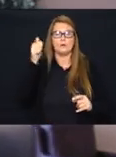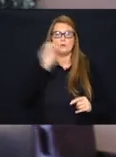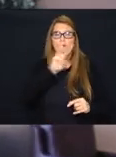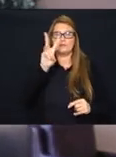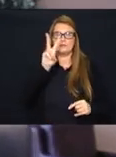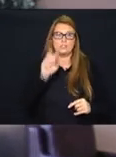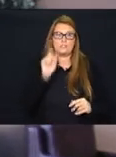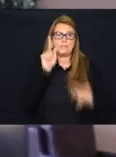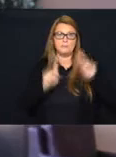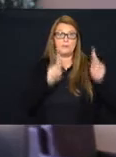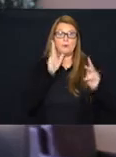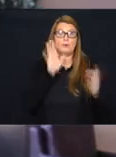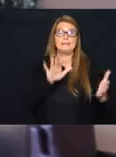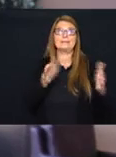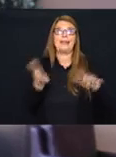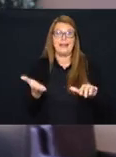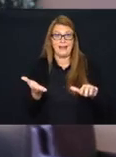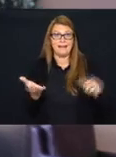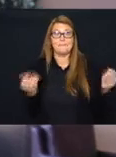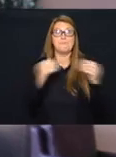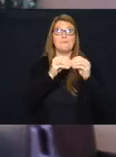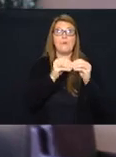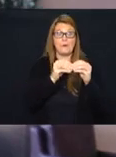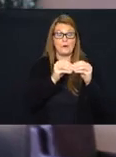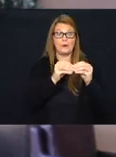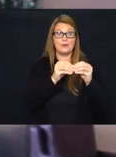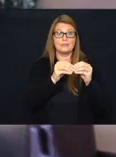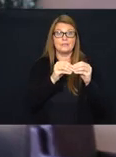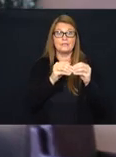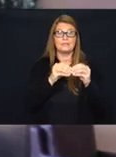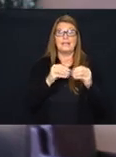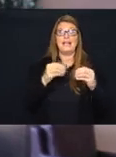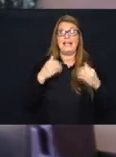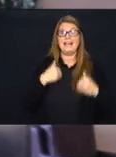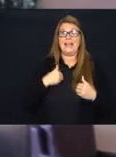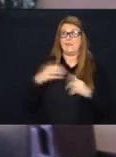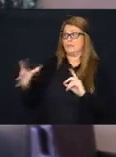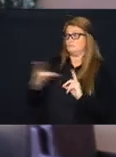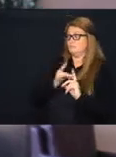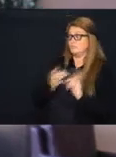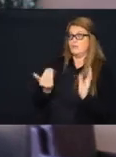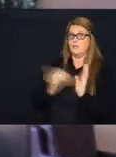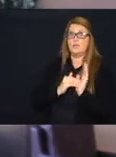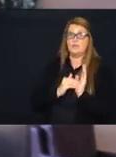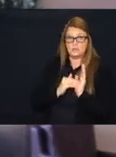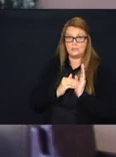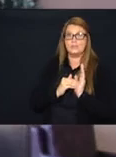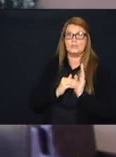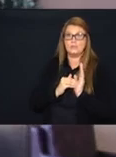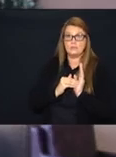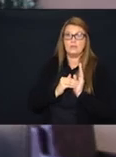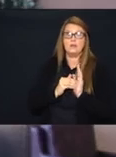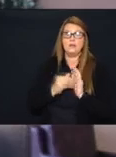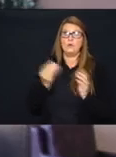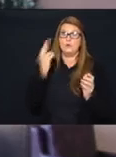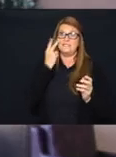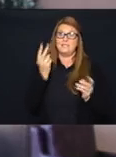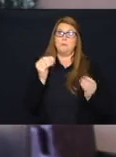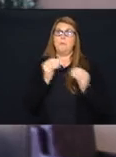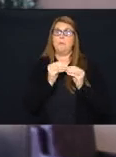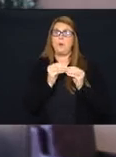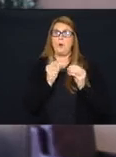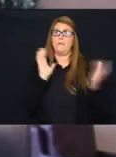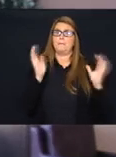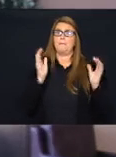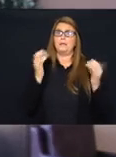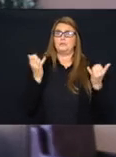of COVID-19 and having breakthrough infections of COVID-19 more than we've seen in a while.